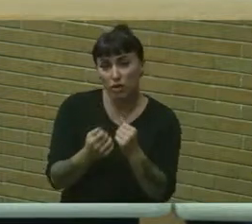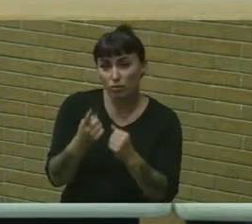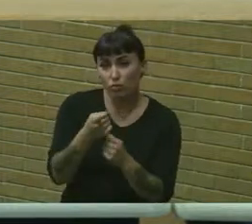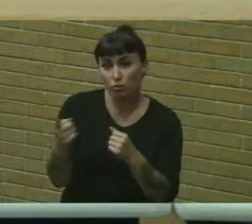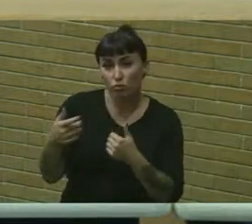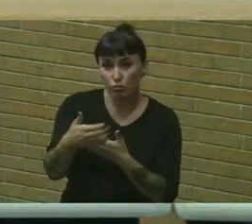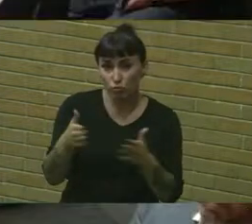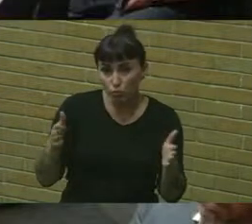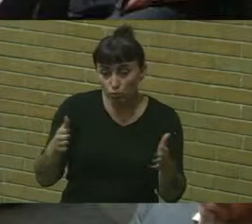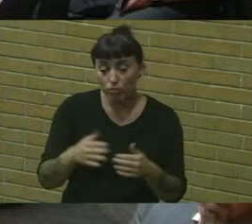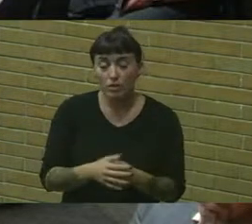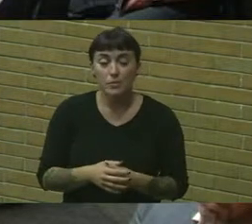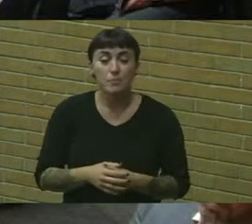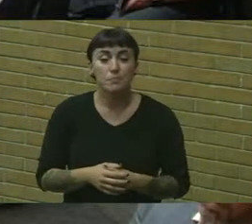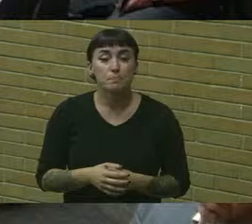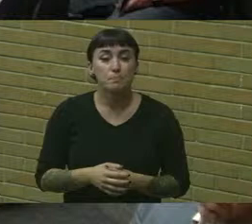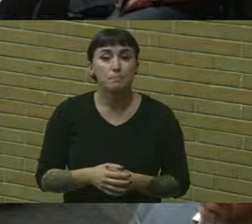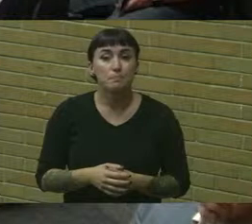in the room